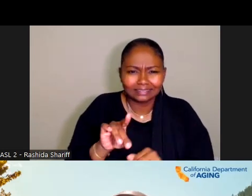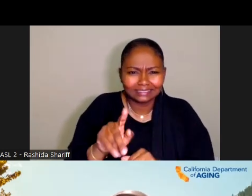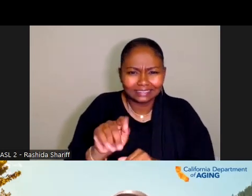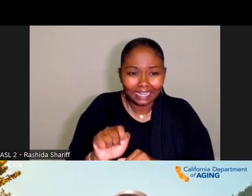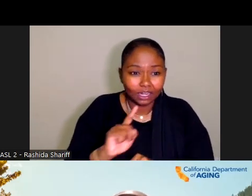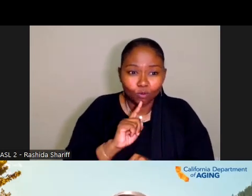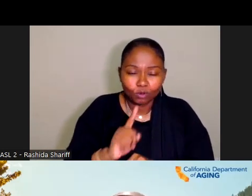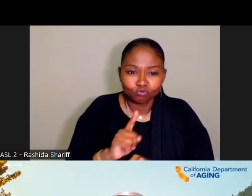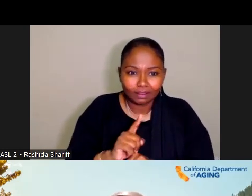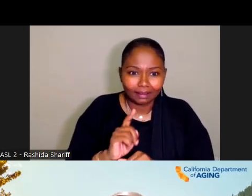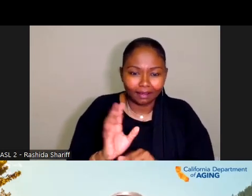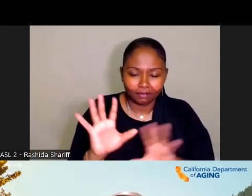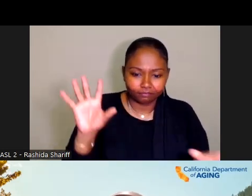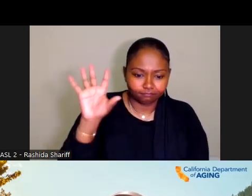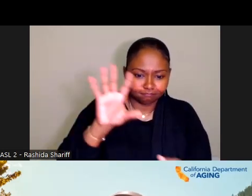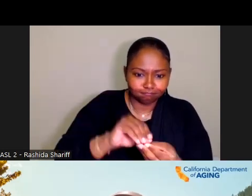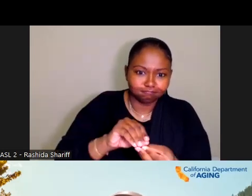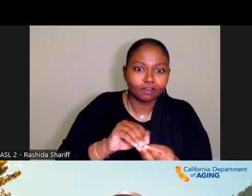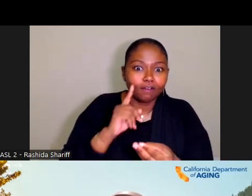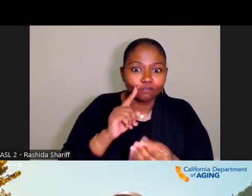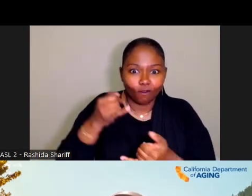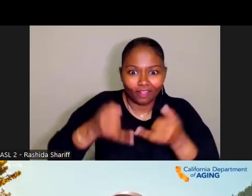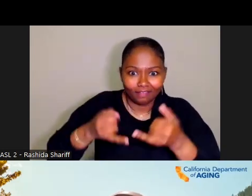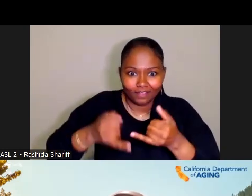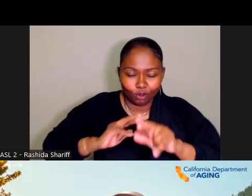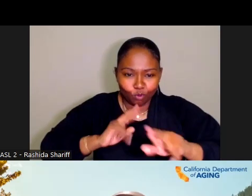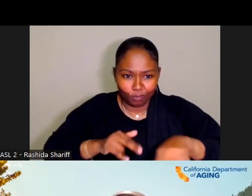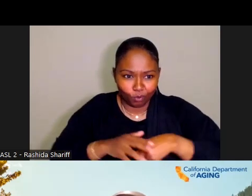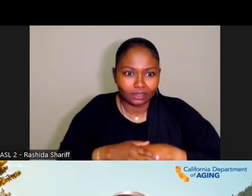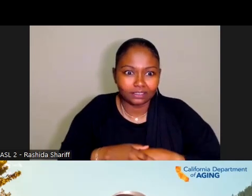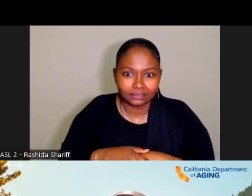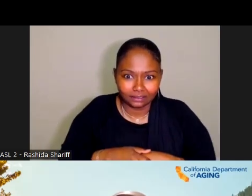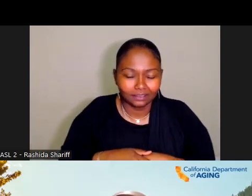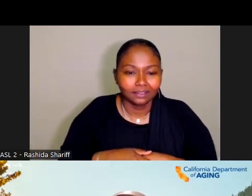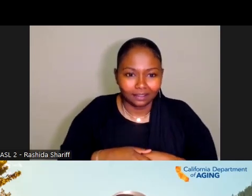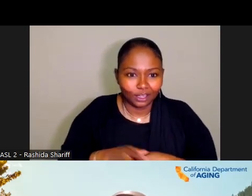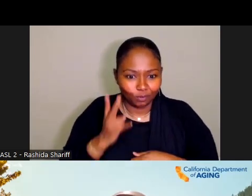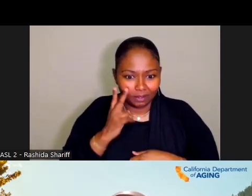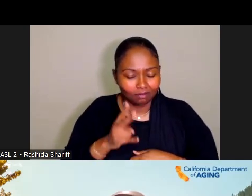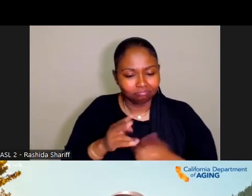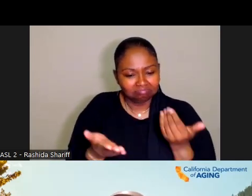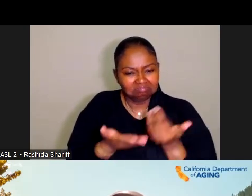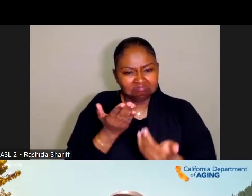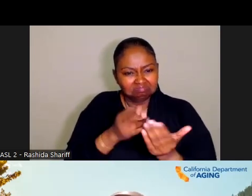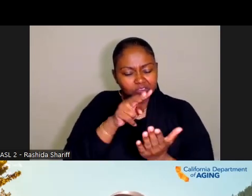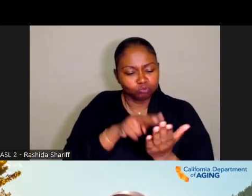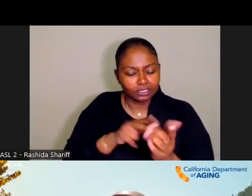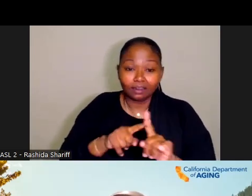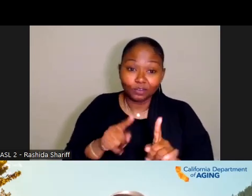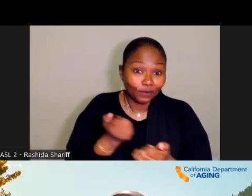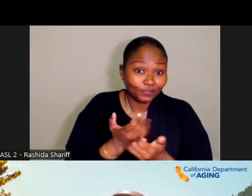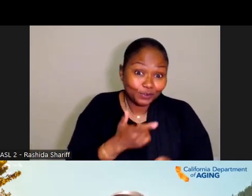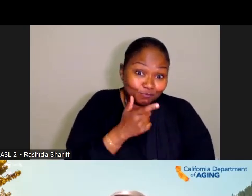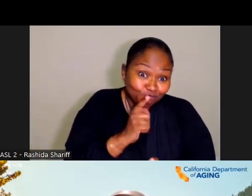when in the final report, it will be, you know, in a digestible format. But for anybody who's really interested,